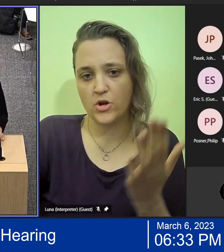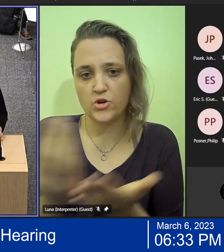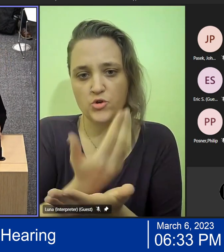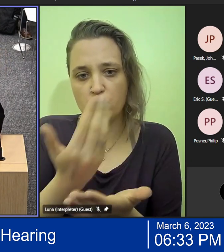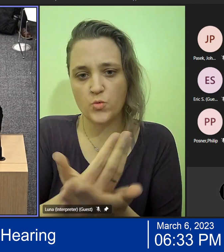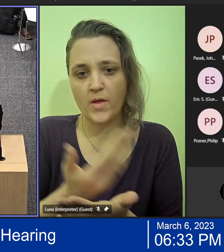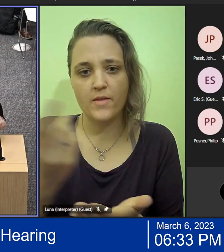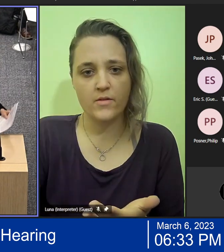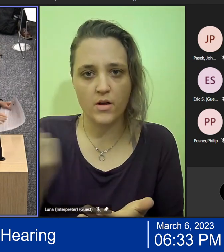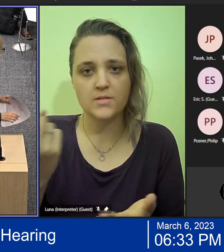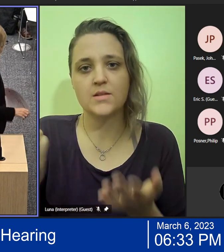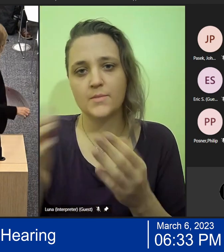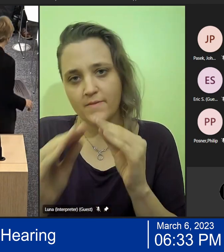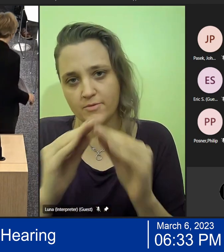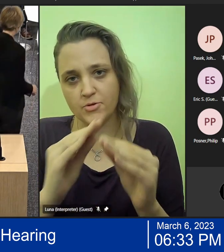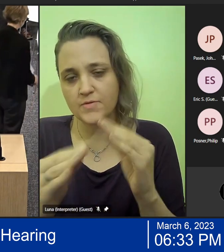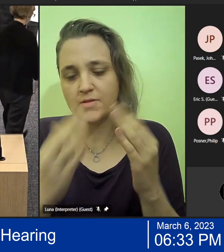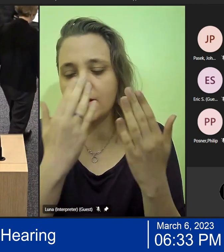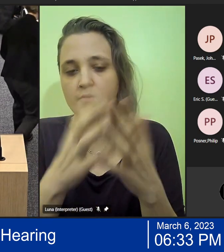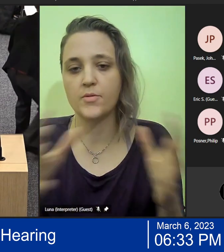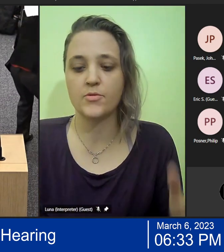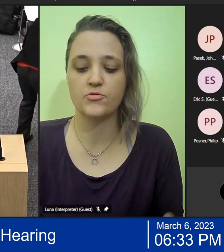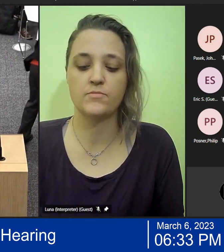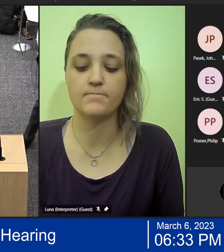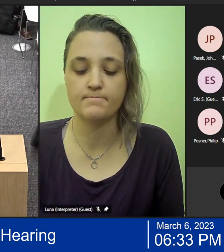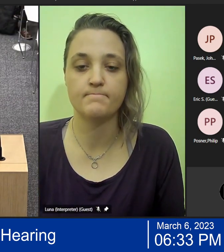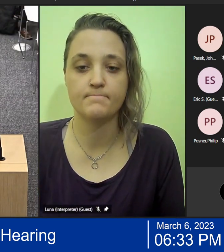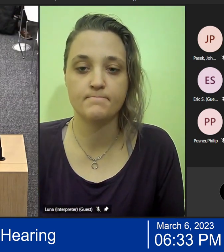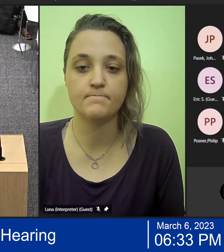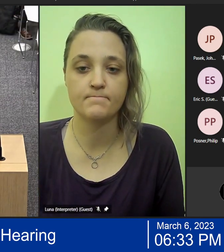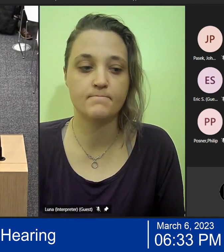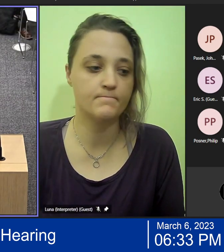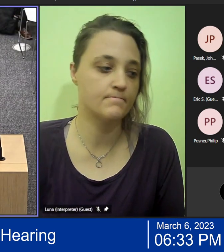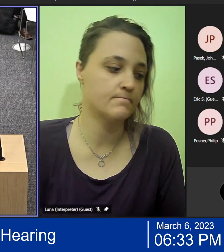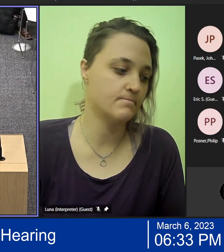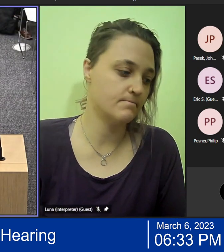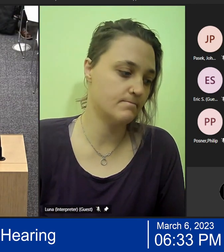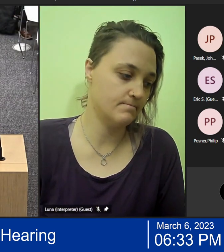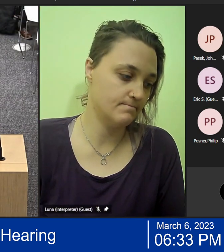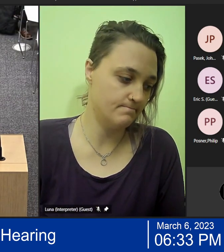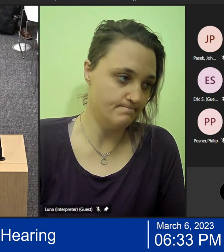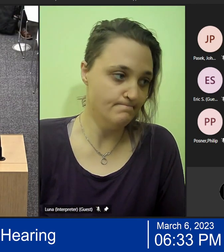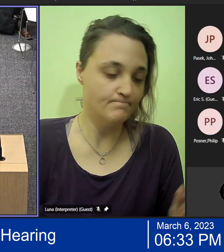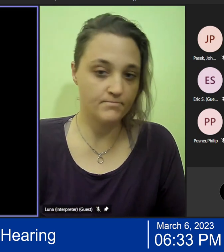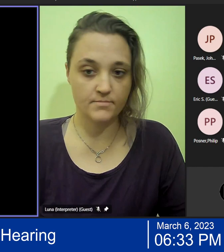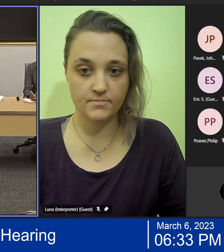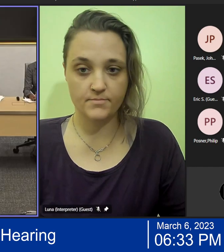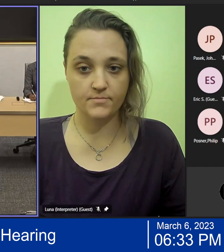take, those are brand new, and they're constantly being serviced. Thank you very much.